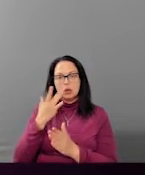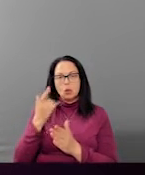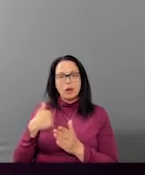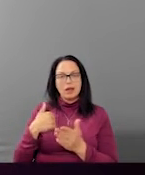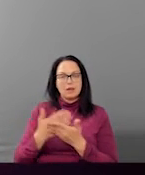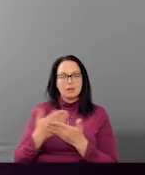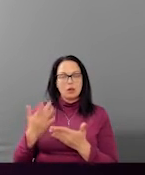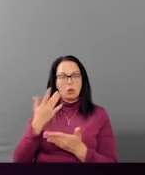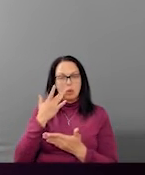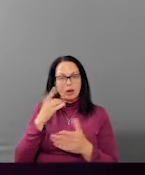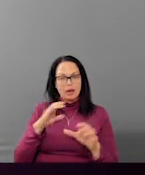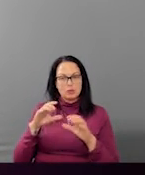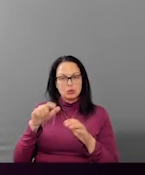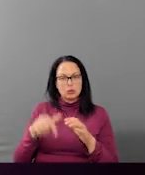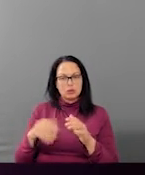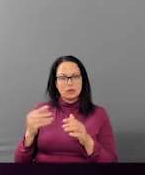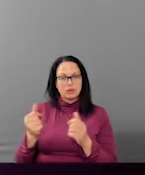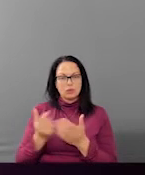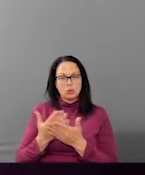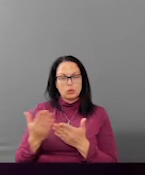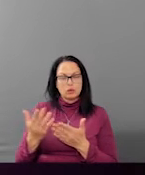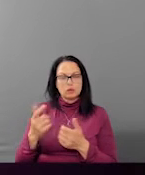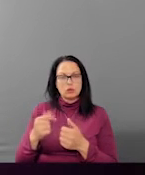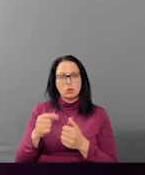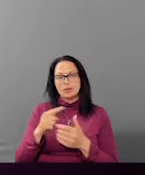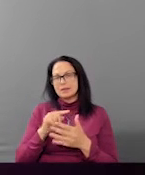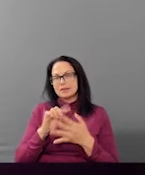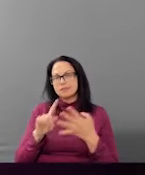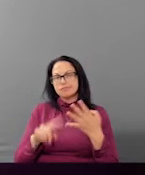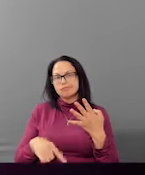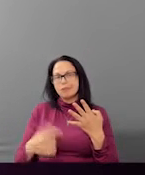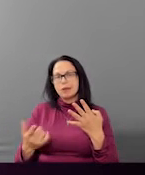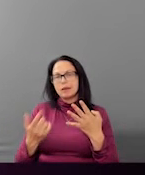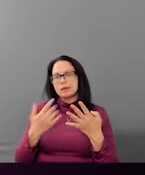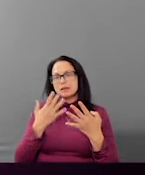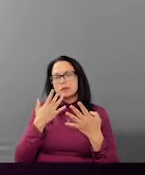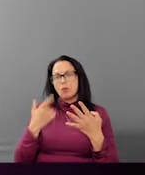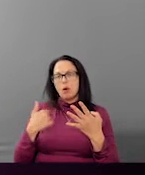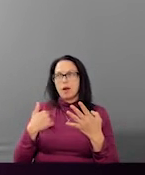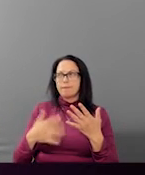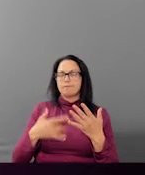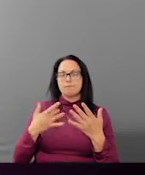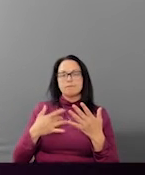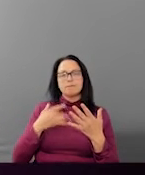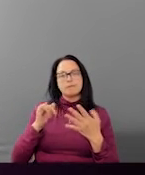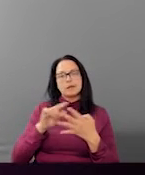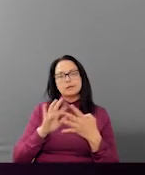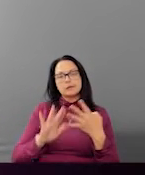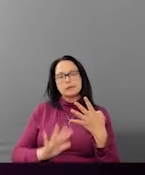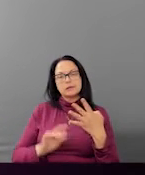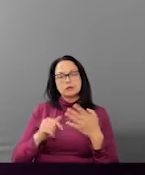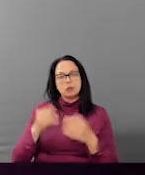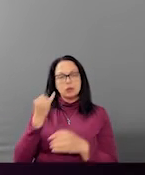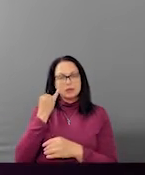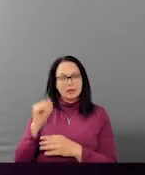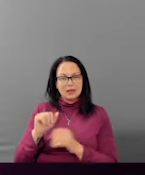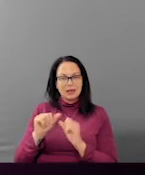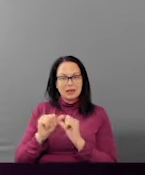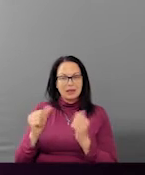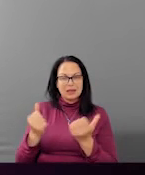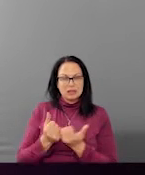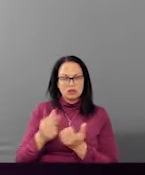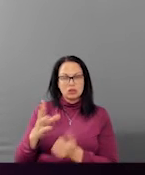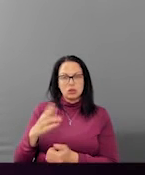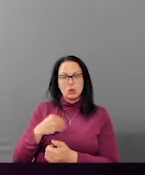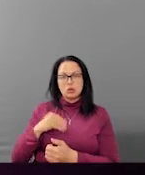doing this are a few things. So this isn't an exhaustive list. This is kind of just what sticks out the most to me. So this idea of agency and owning your